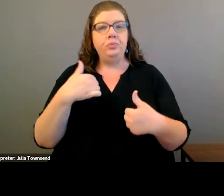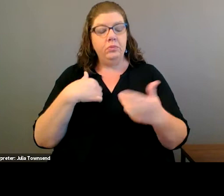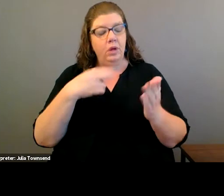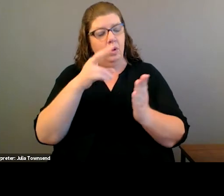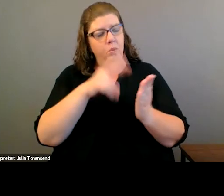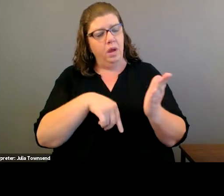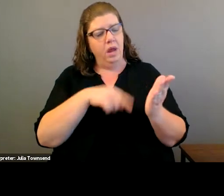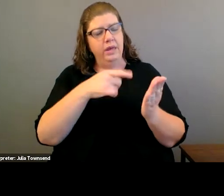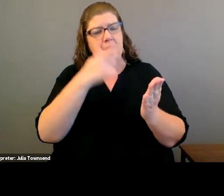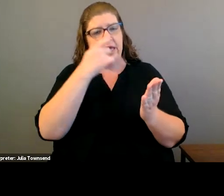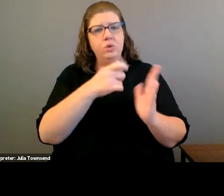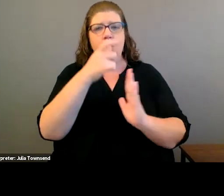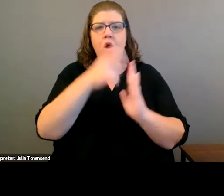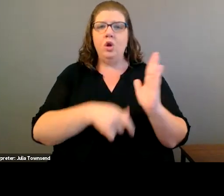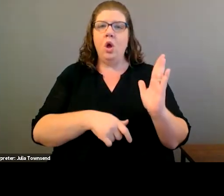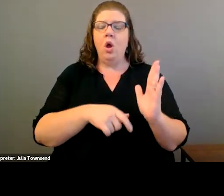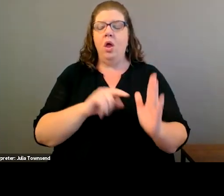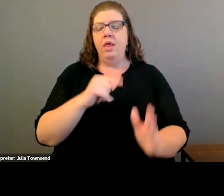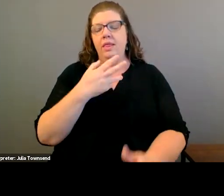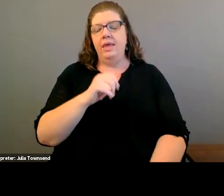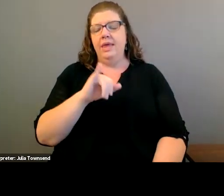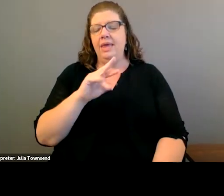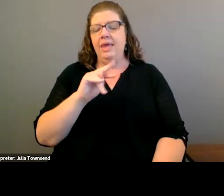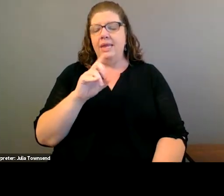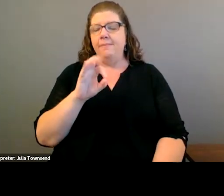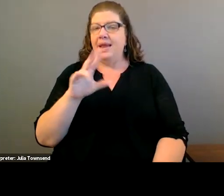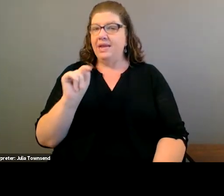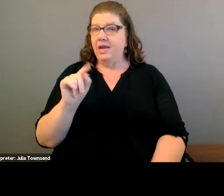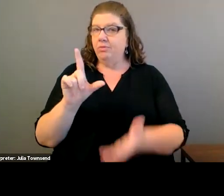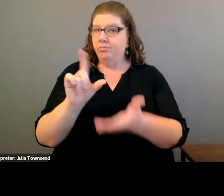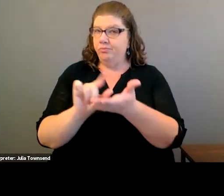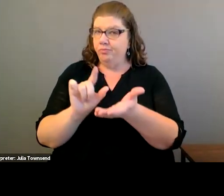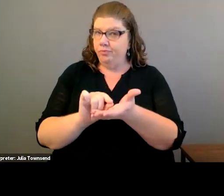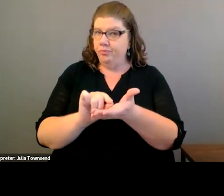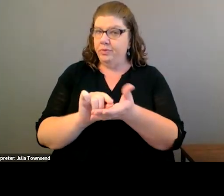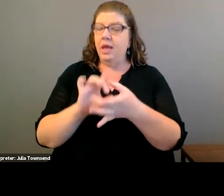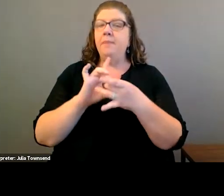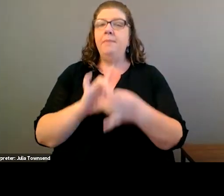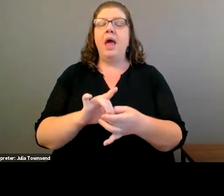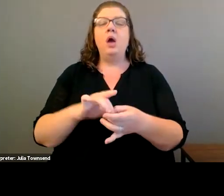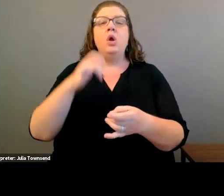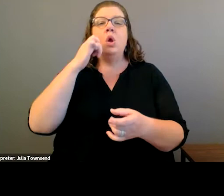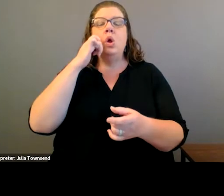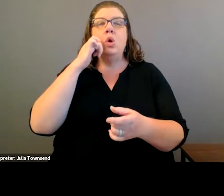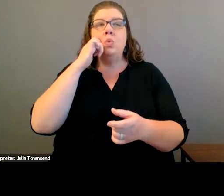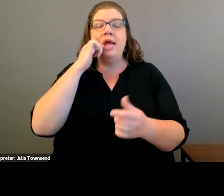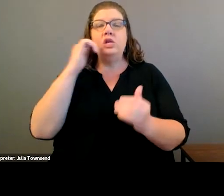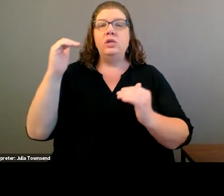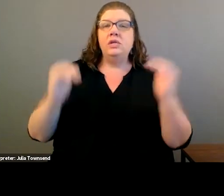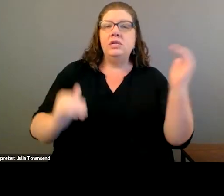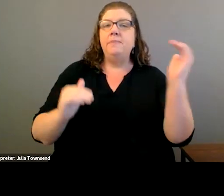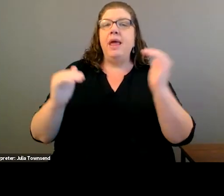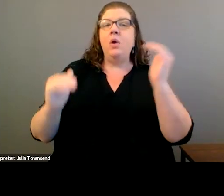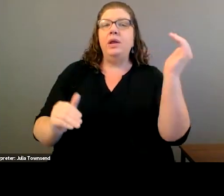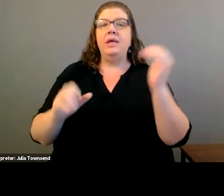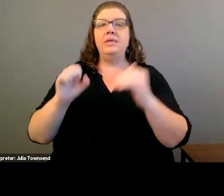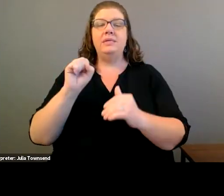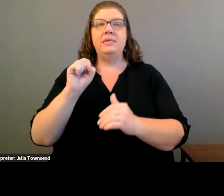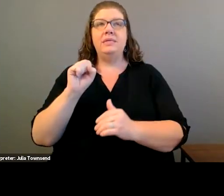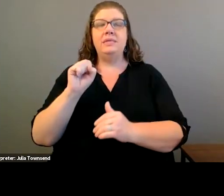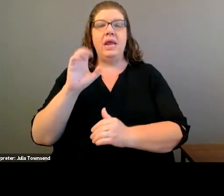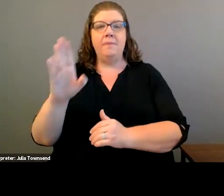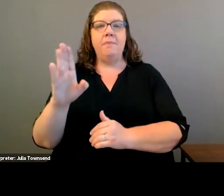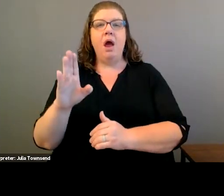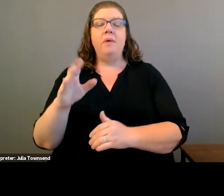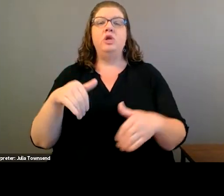interesting article in the Independent, about racial disparities in Santa Barbara's juvenile justice